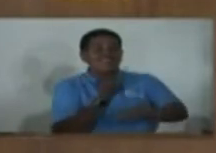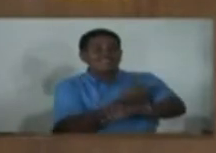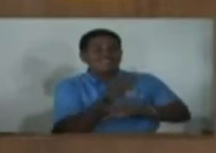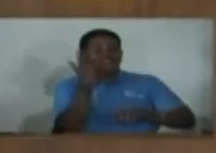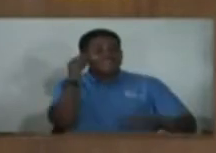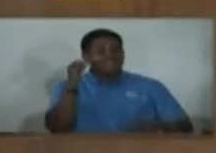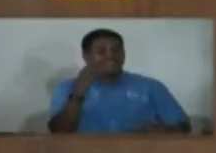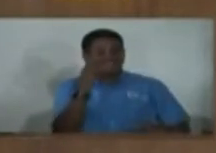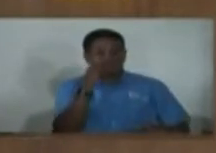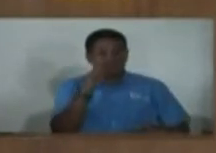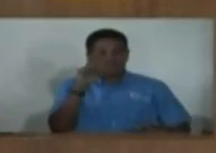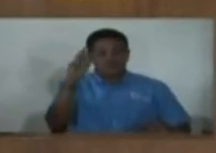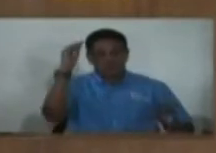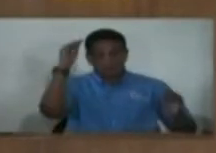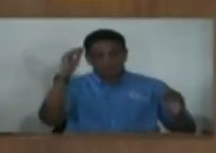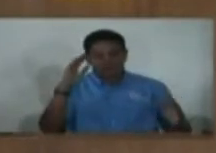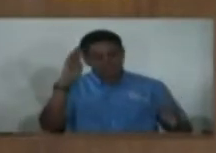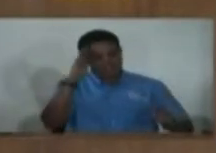two professors' sons